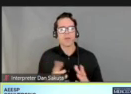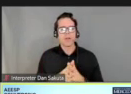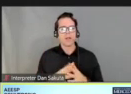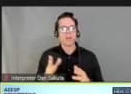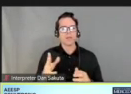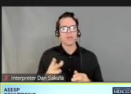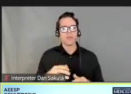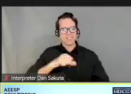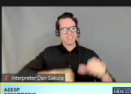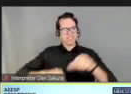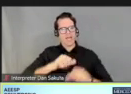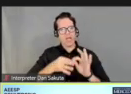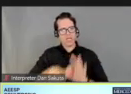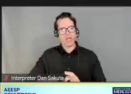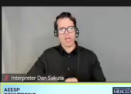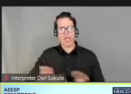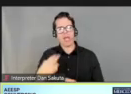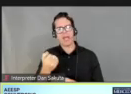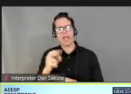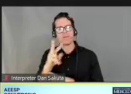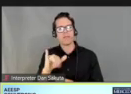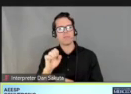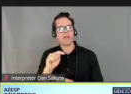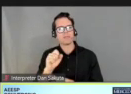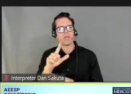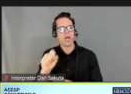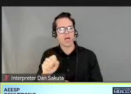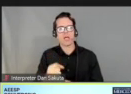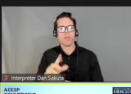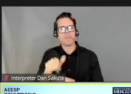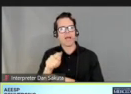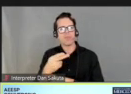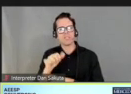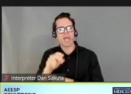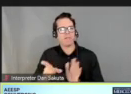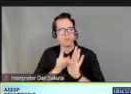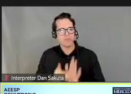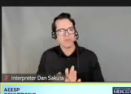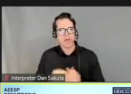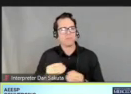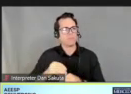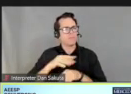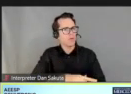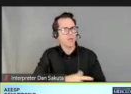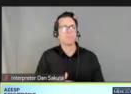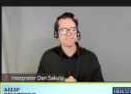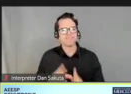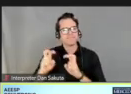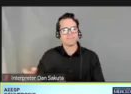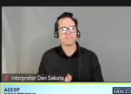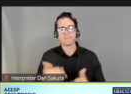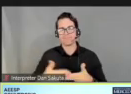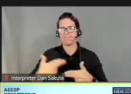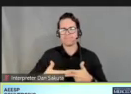about heavy metals and pathogens in the water, which are primarily the risks that we're concerned about. Next slide, please.